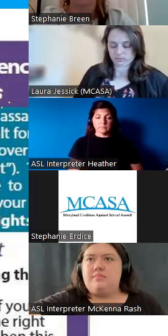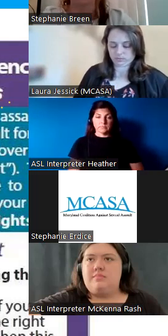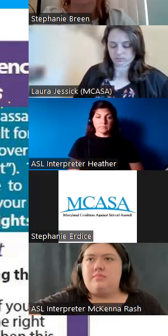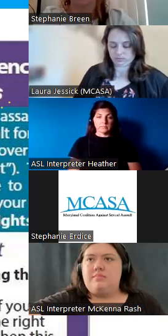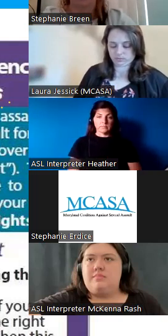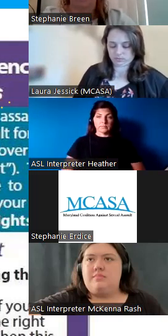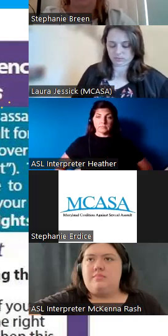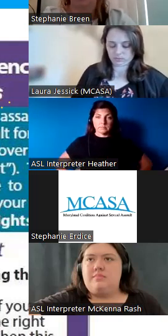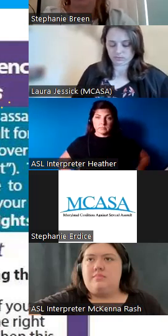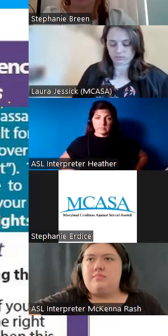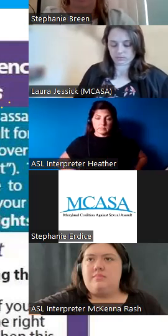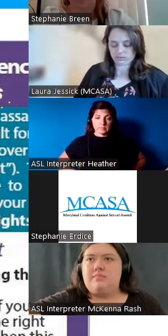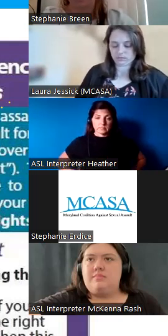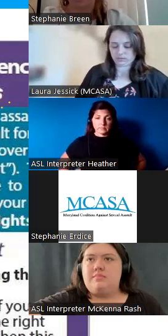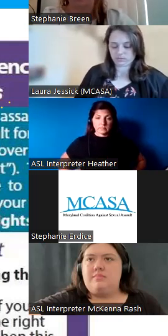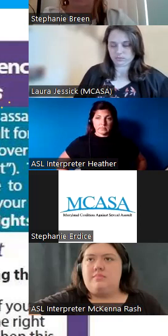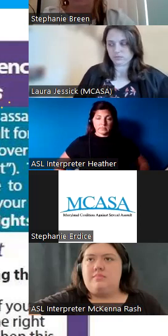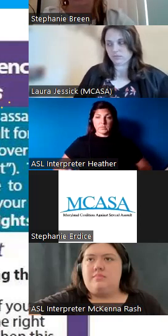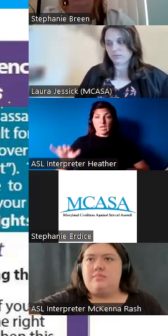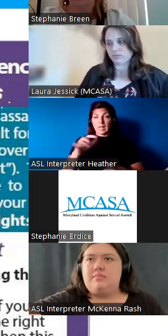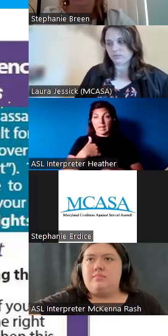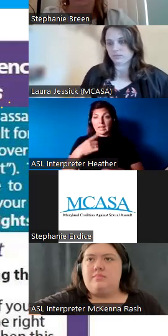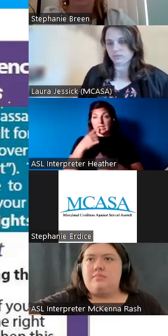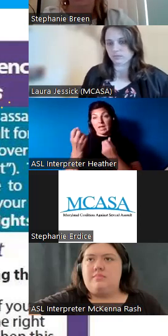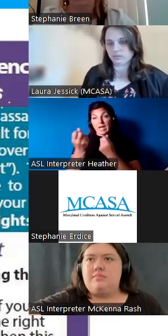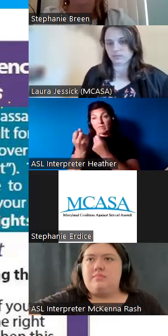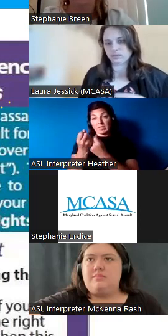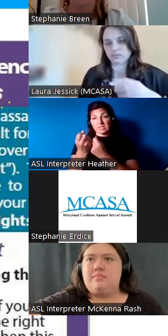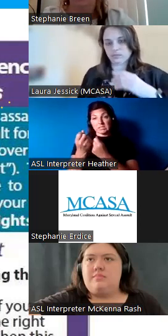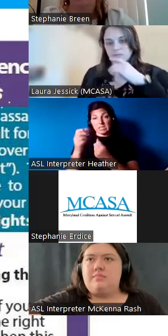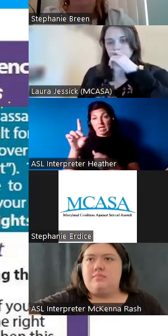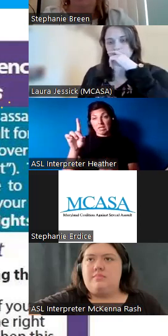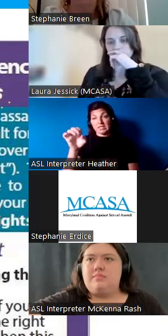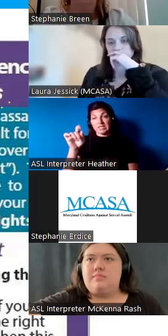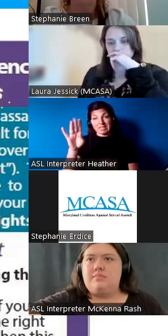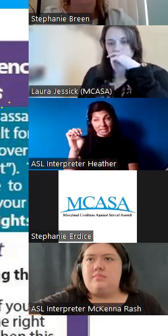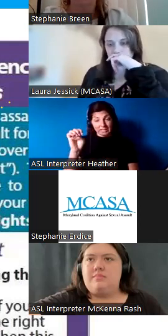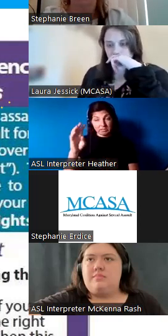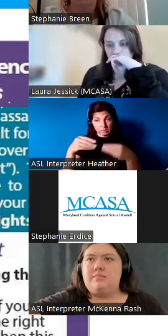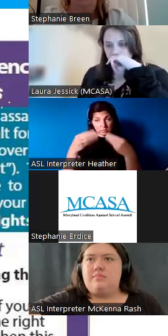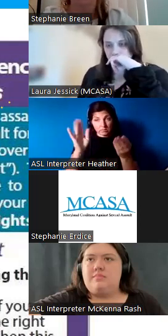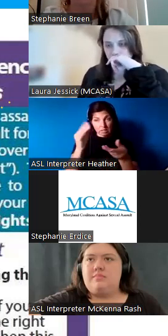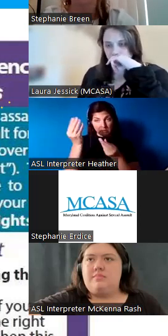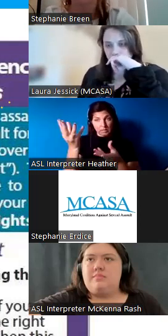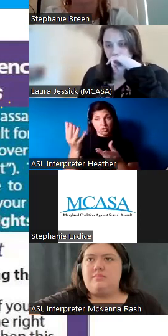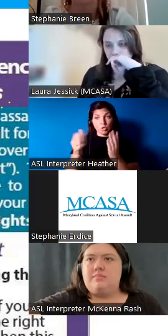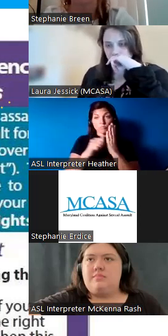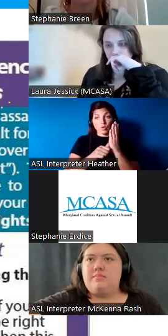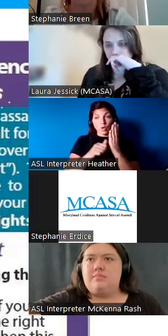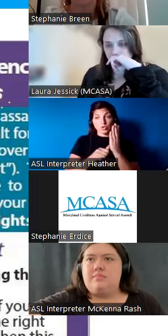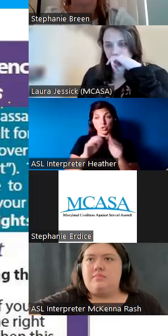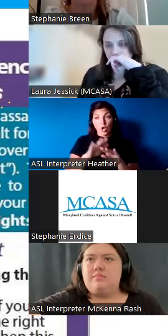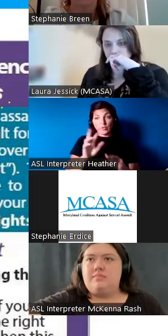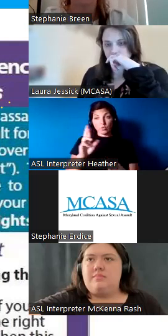As I said, advocates and detectives can also provide that information. And our brochure is shown on the right side of